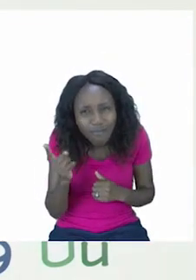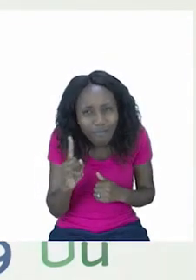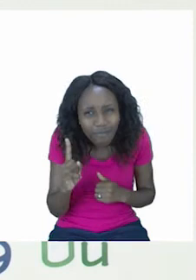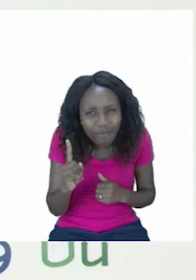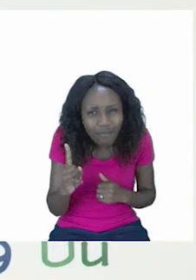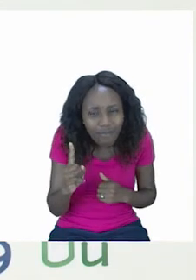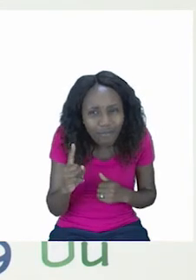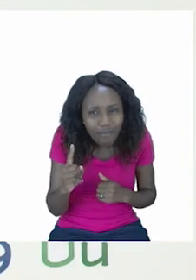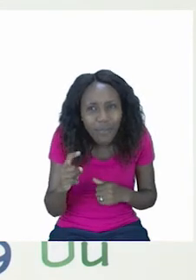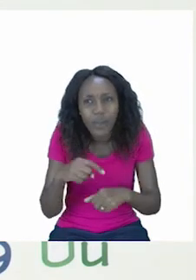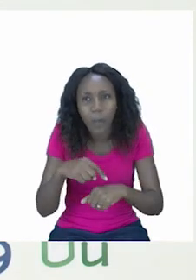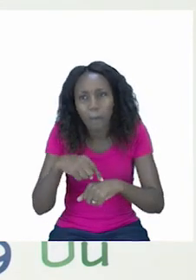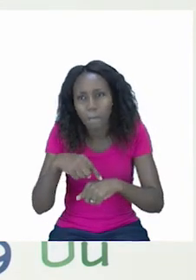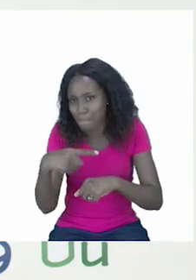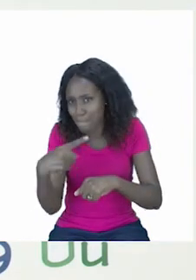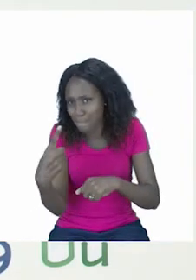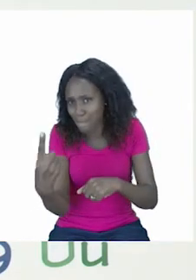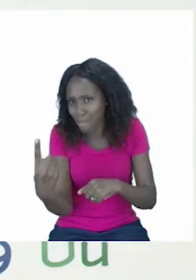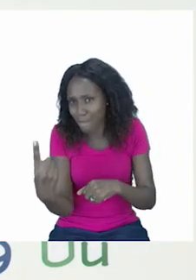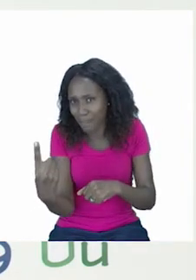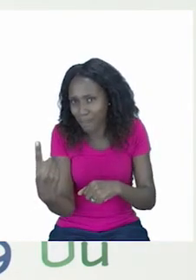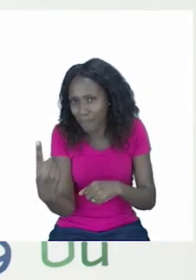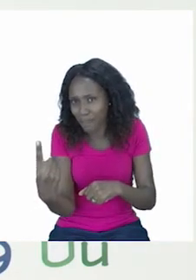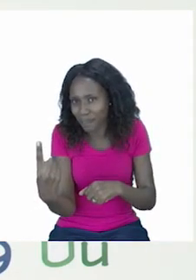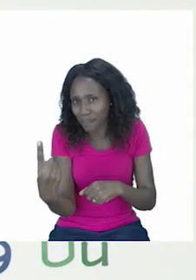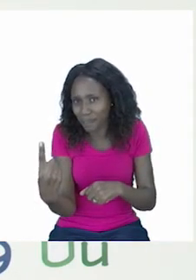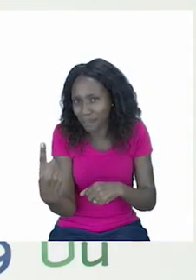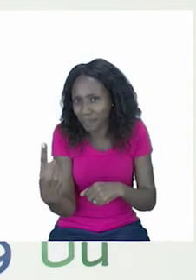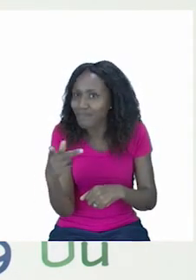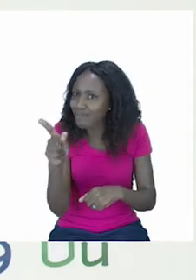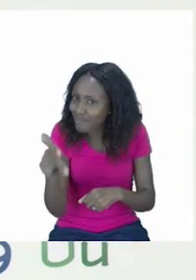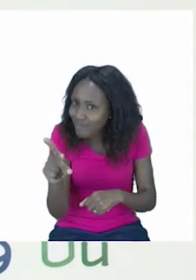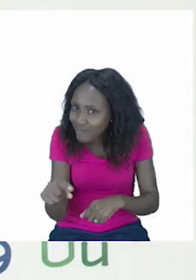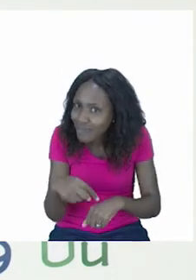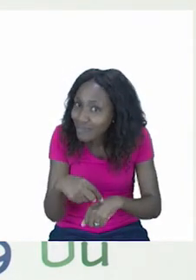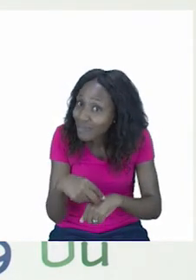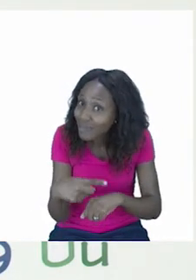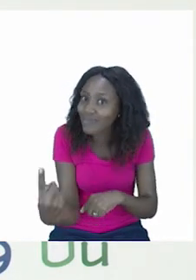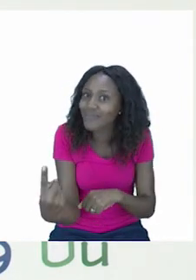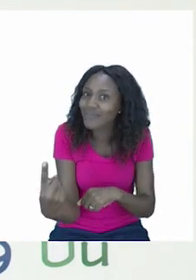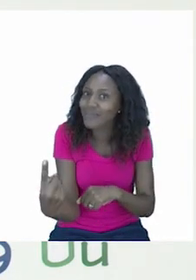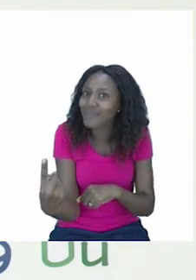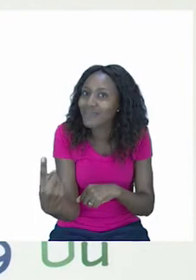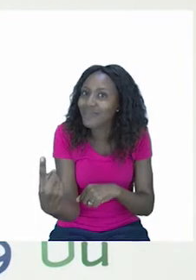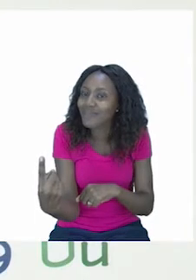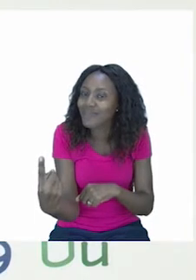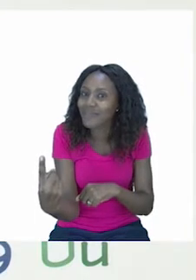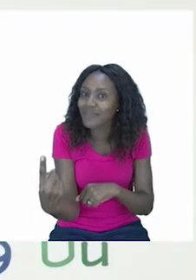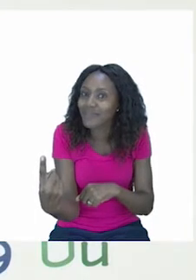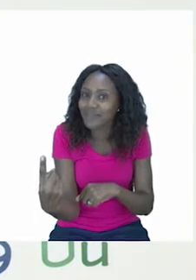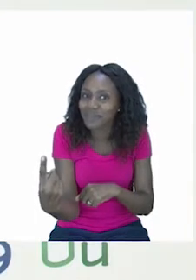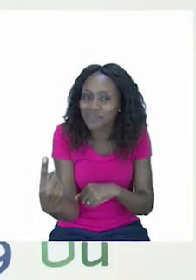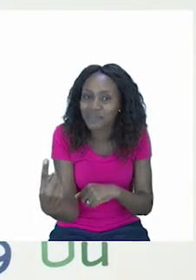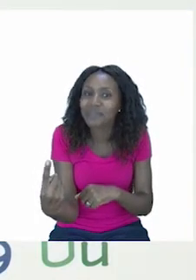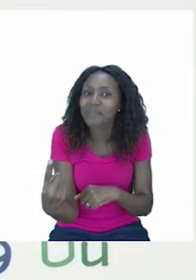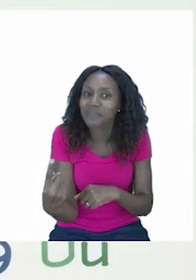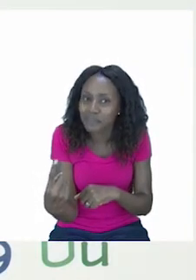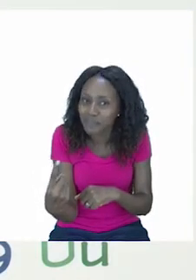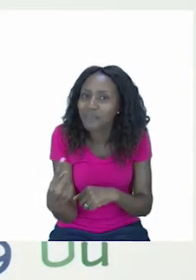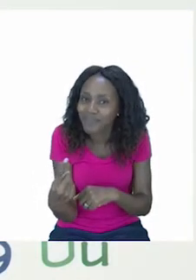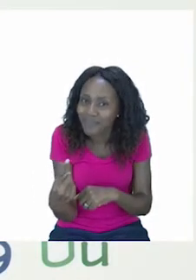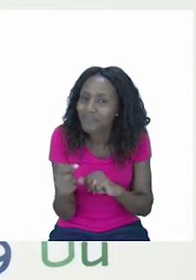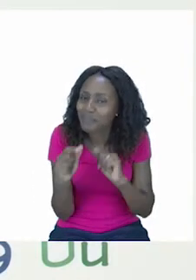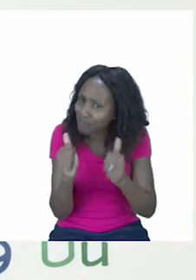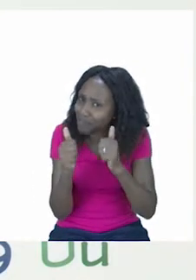is Monday. Everyone, let's say Monday.